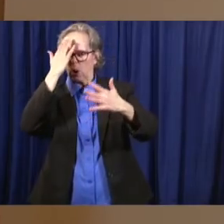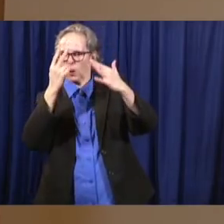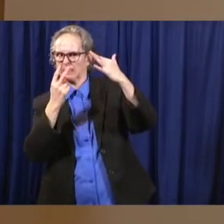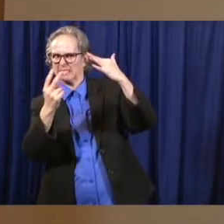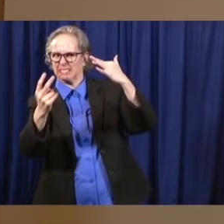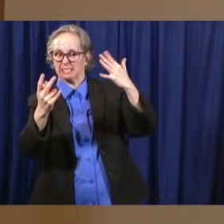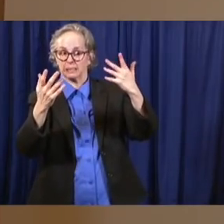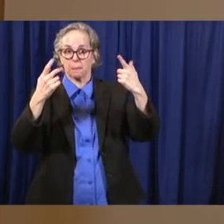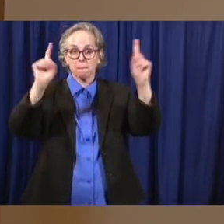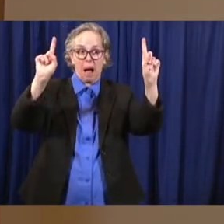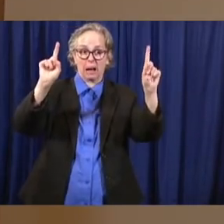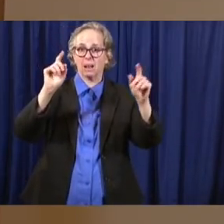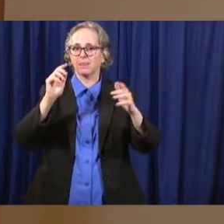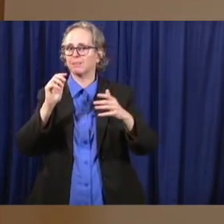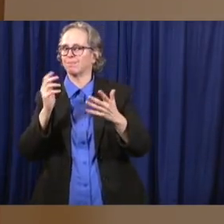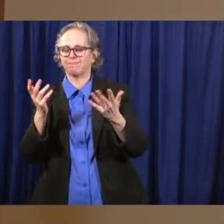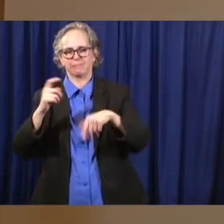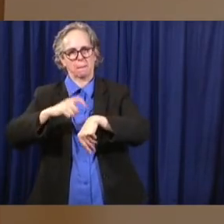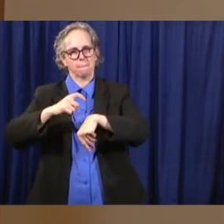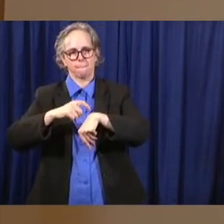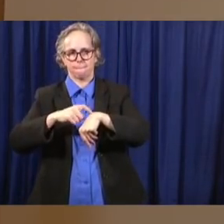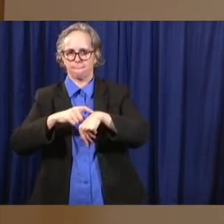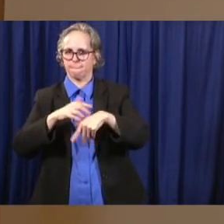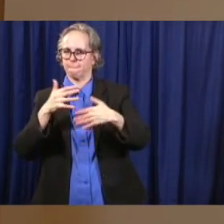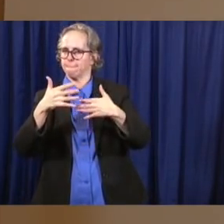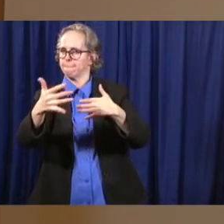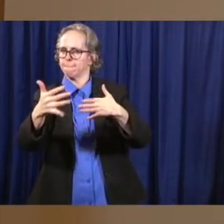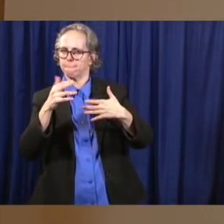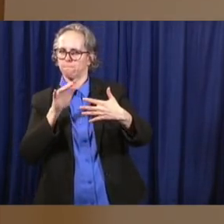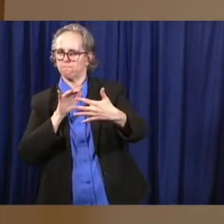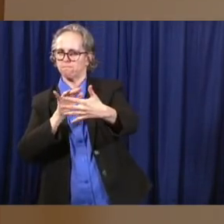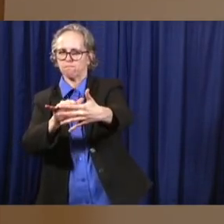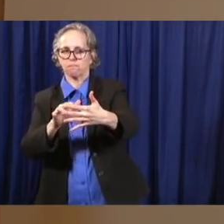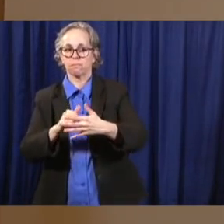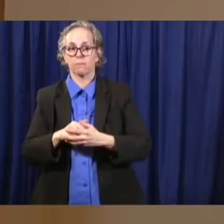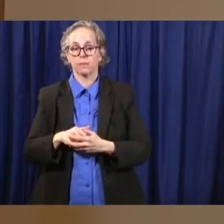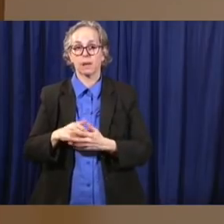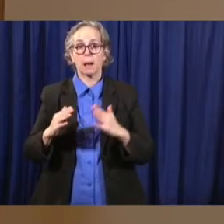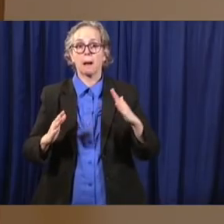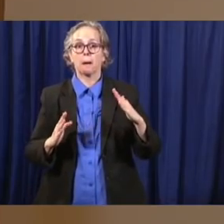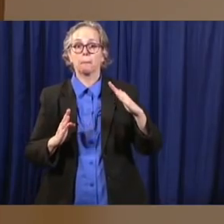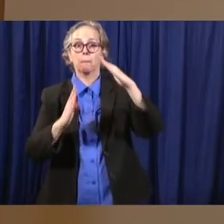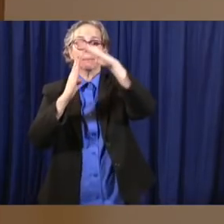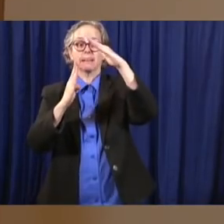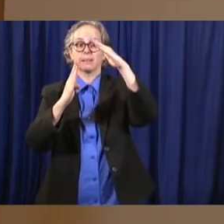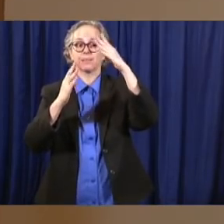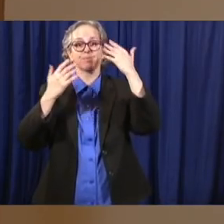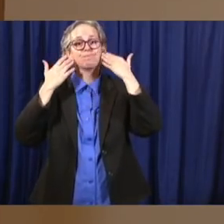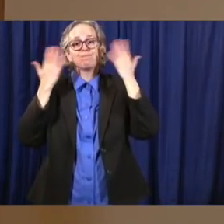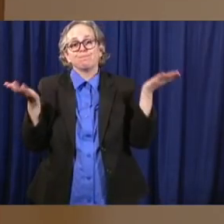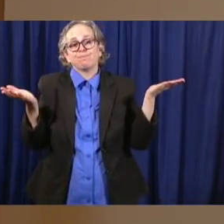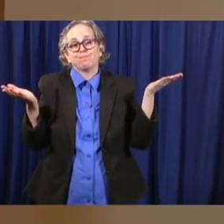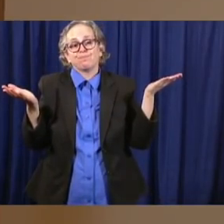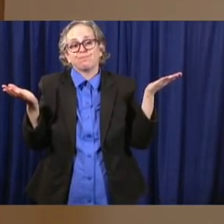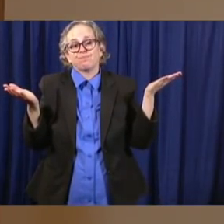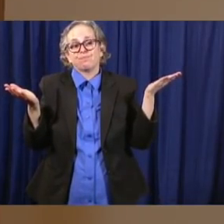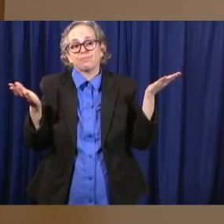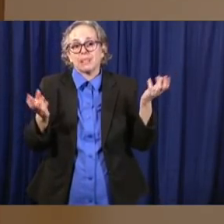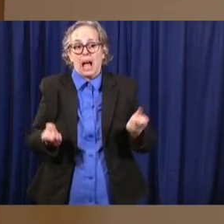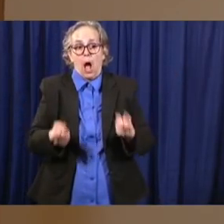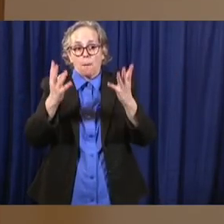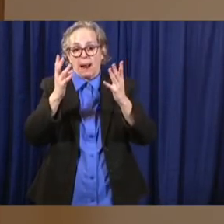be in there. We still aren't quite sure the number of cases per day. They could be as low, the ranges on the lowest end have been closer